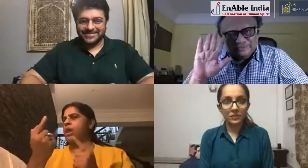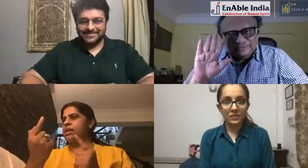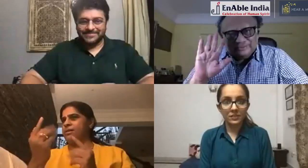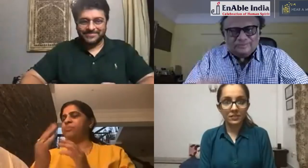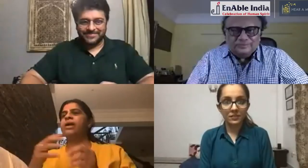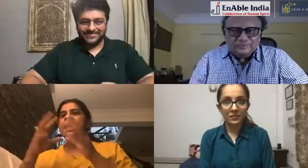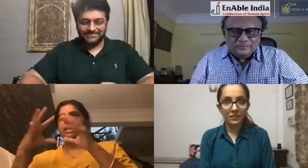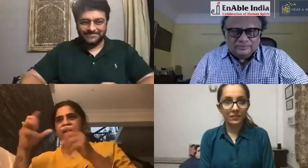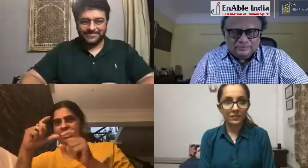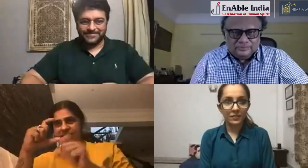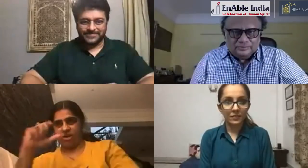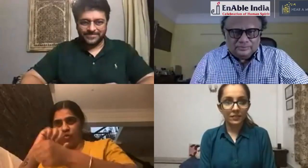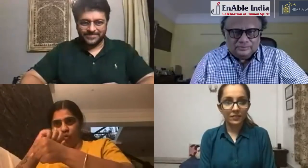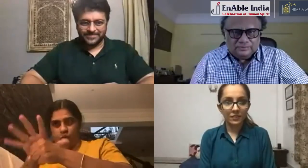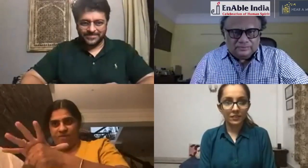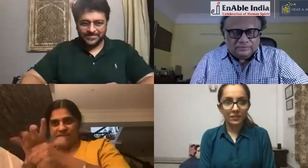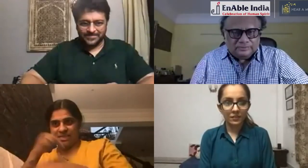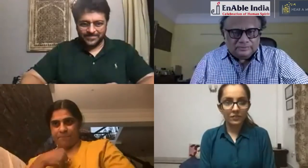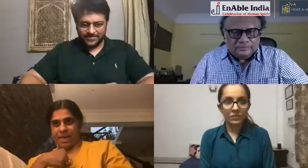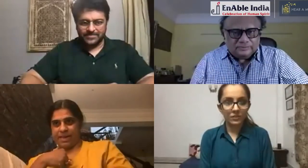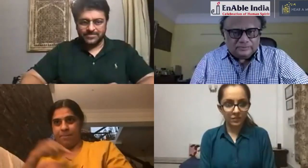much for this.